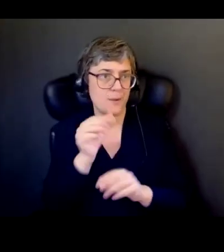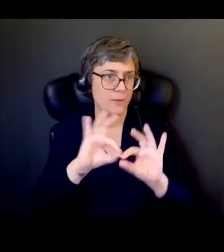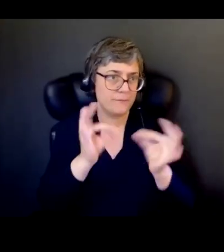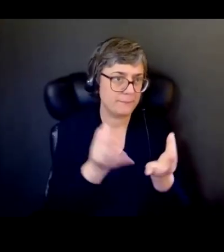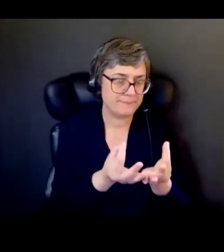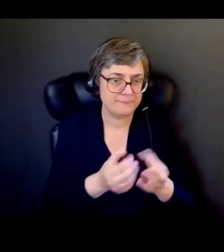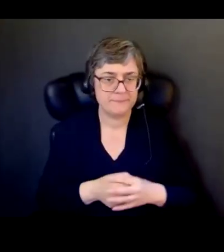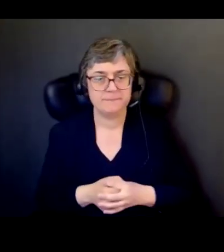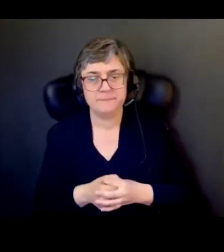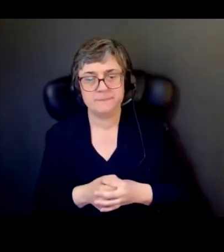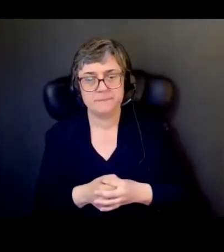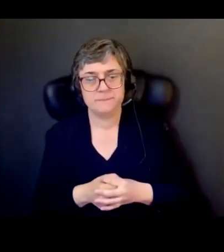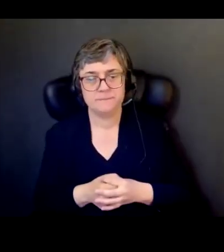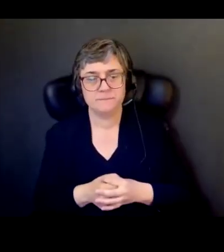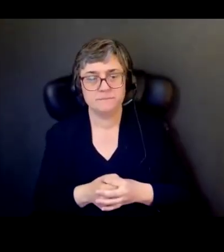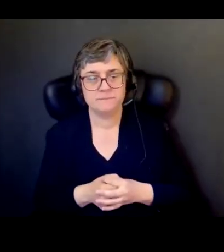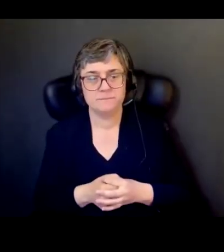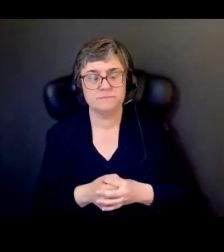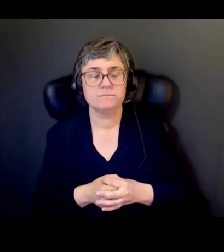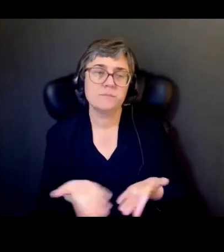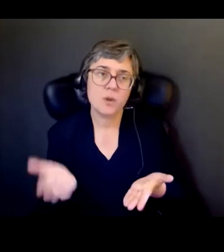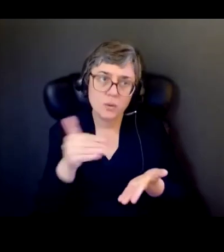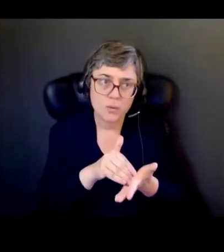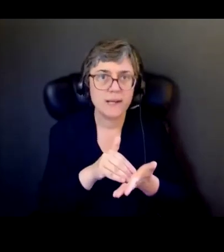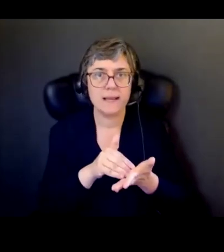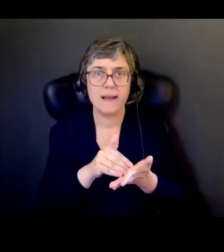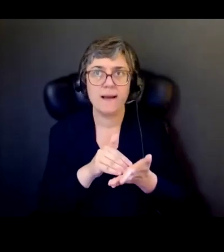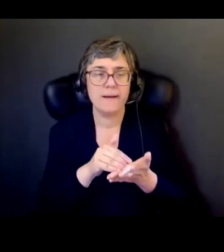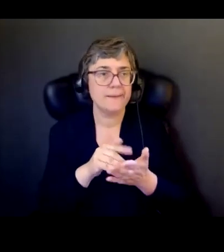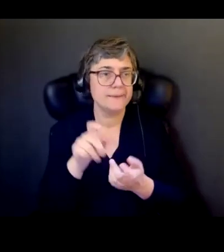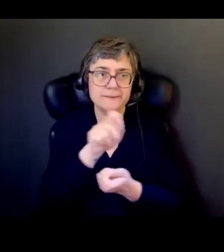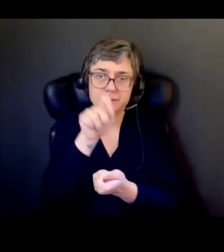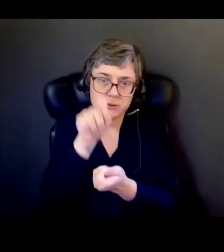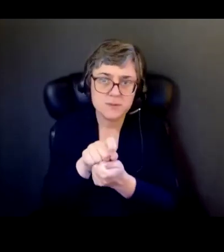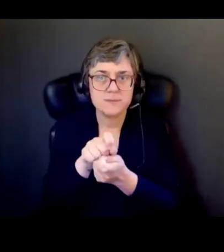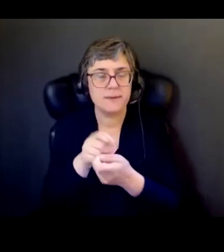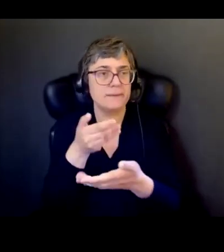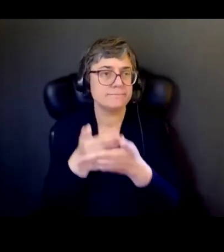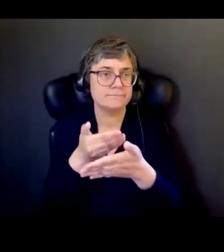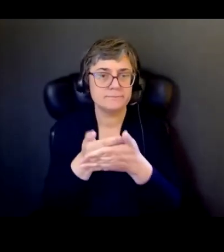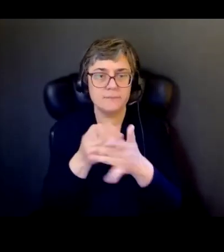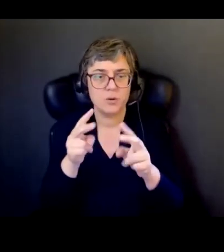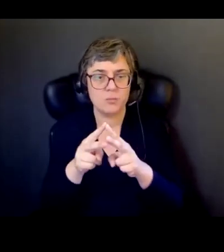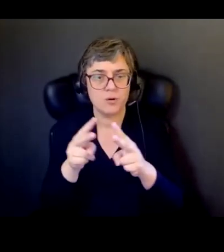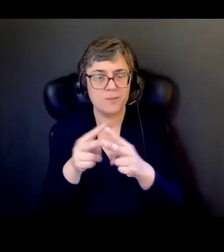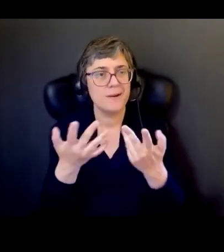So first, as I said, the scope is specific to intimate partners, which we've defined in Section 2 of the Criminal